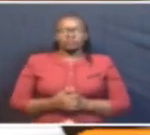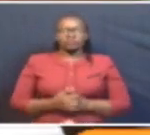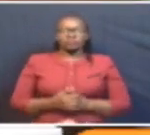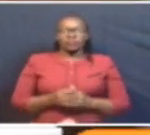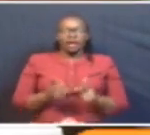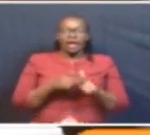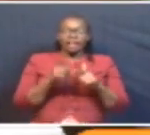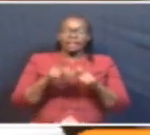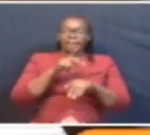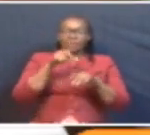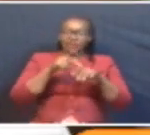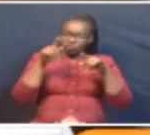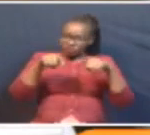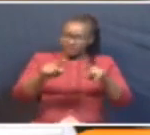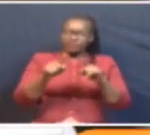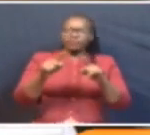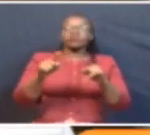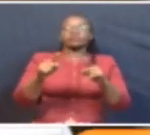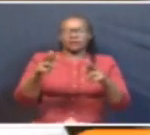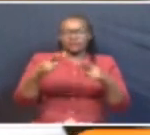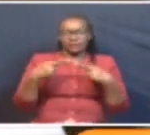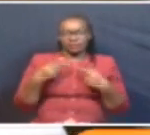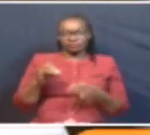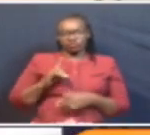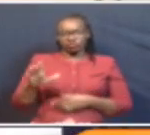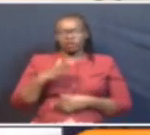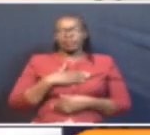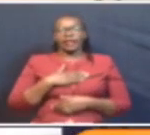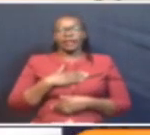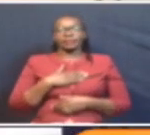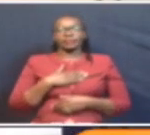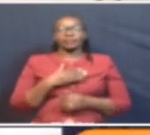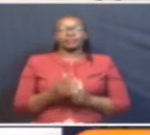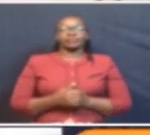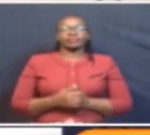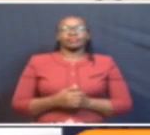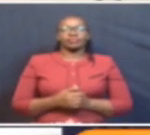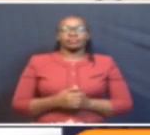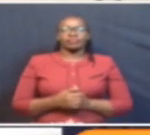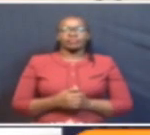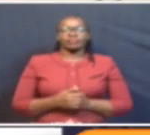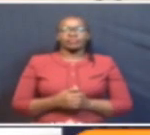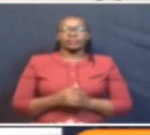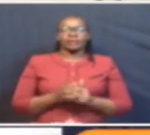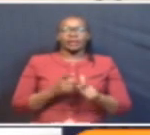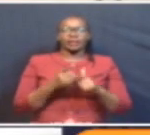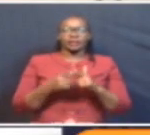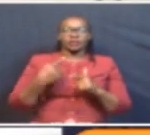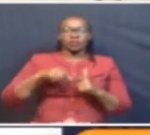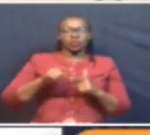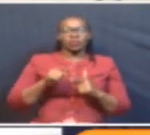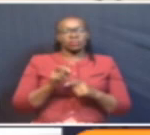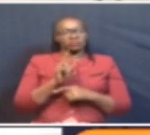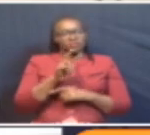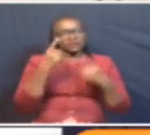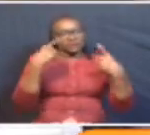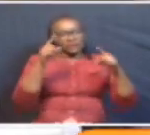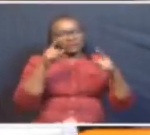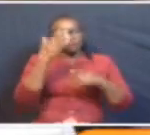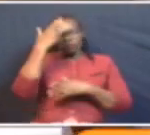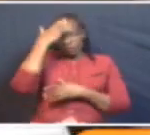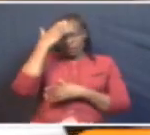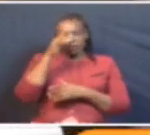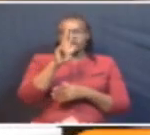principal actually. She was the lead teacher who received the girl, and we booked her successfully on Monday